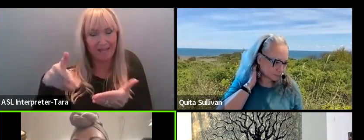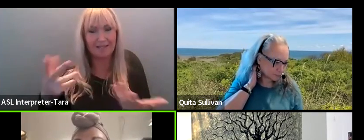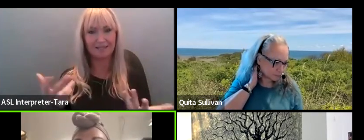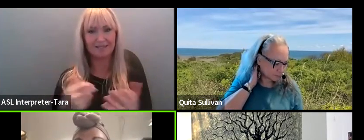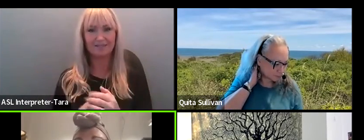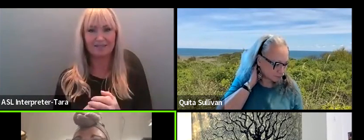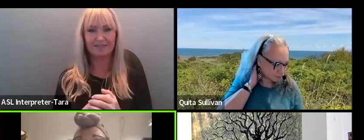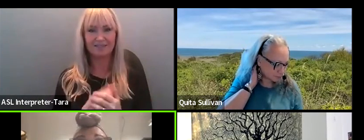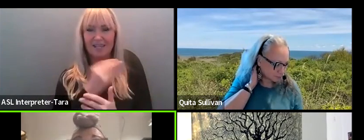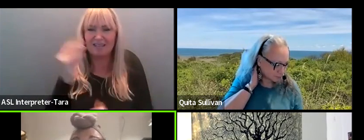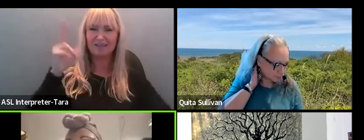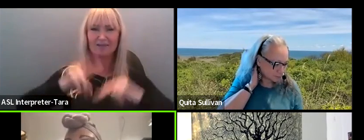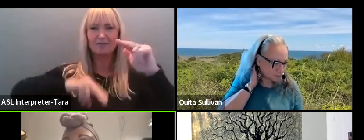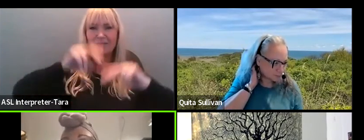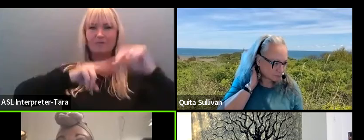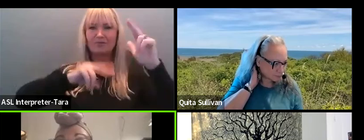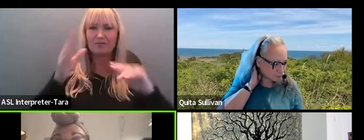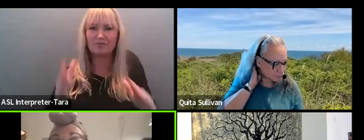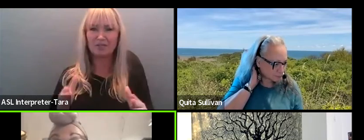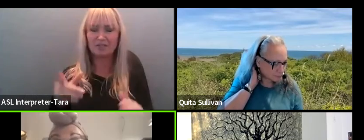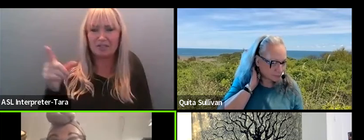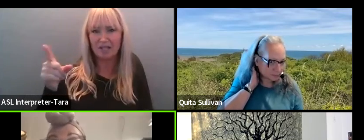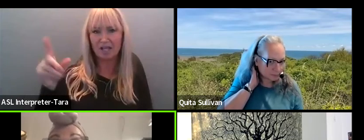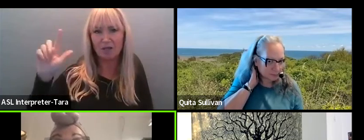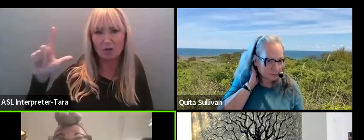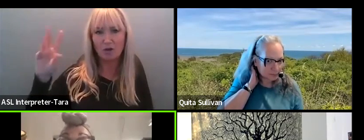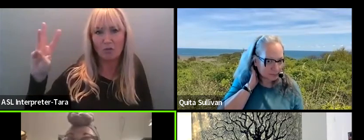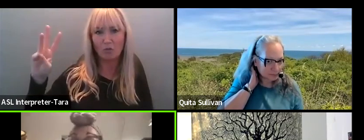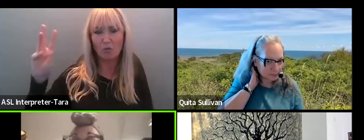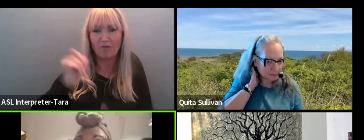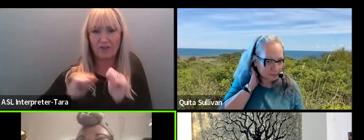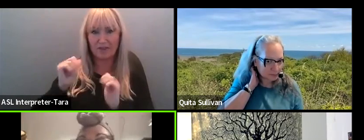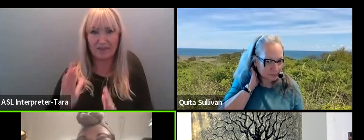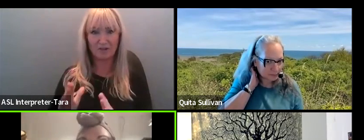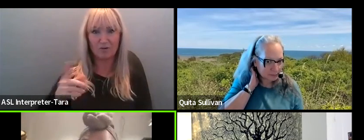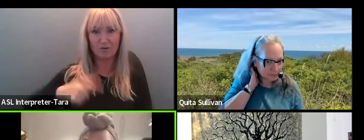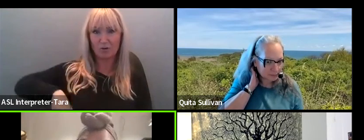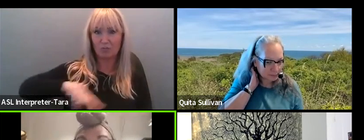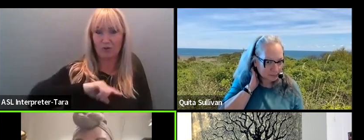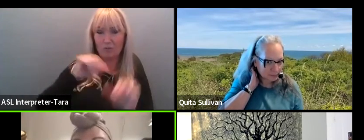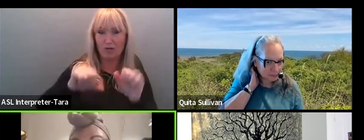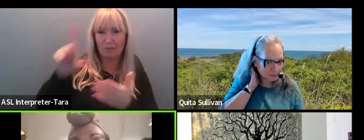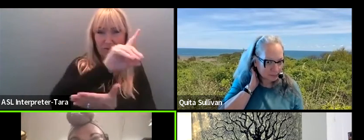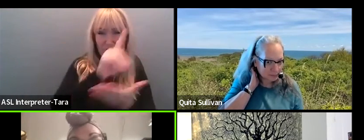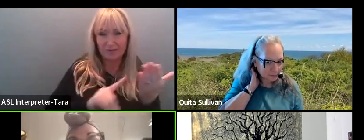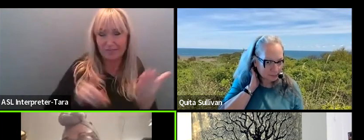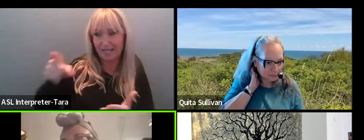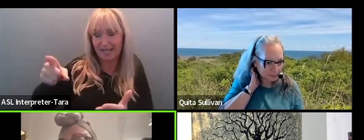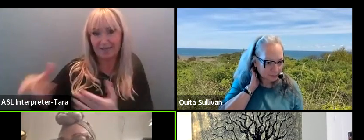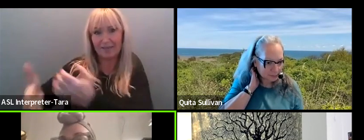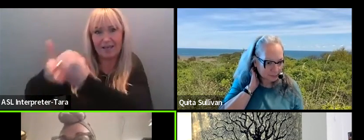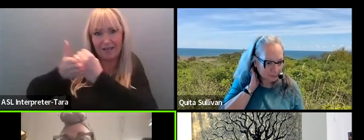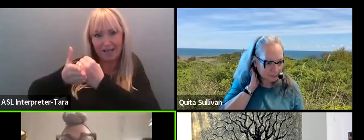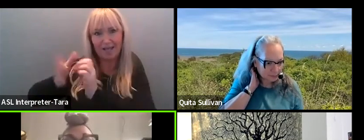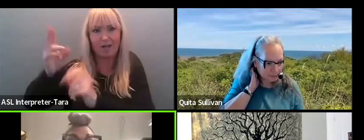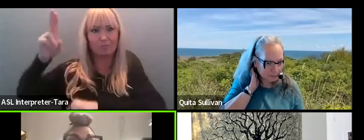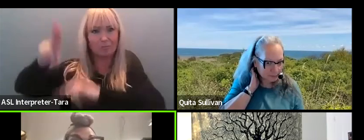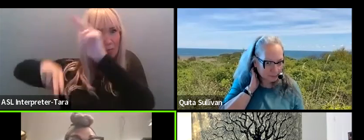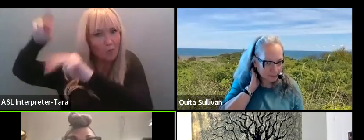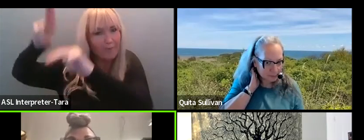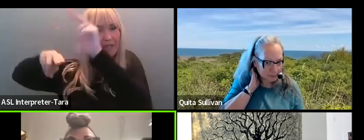the fabricators at Long Wharf Theater, we were able to design, and they helped to actually create, to build the